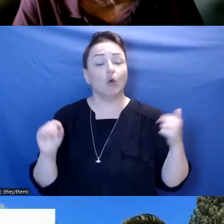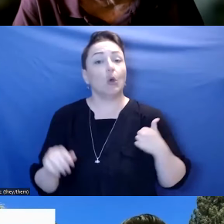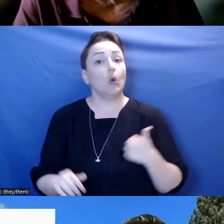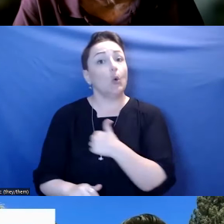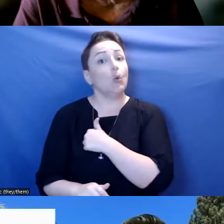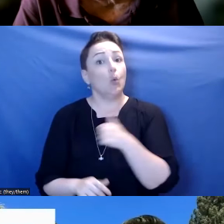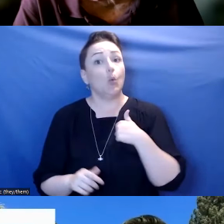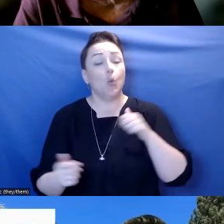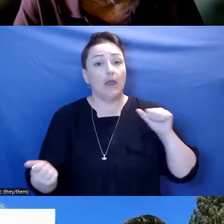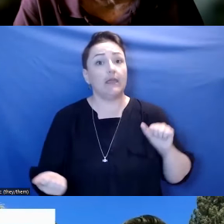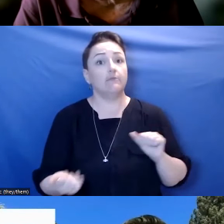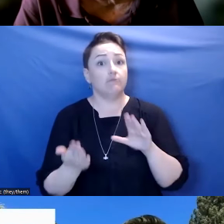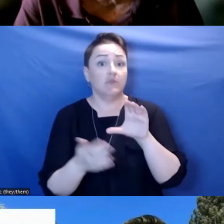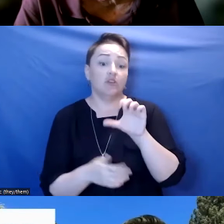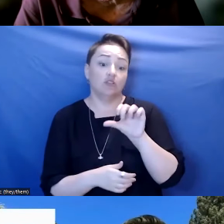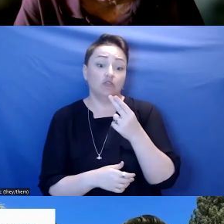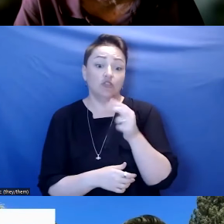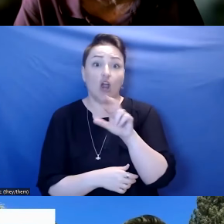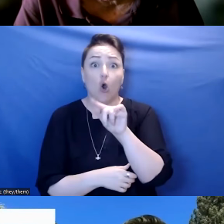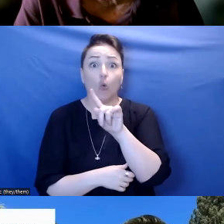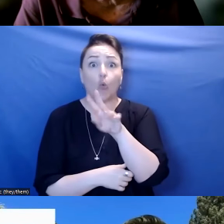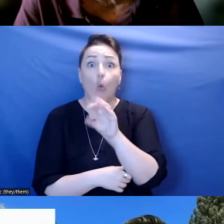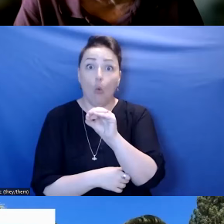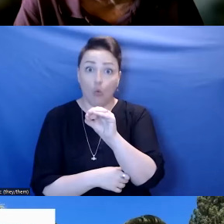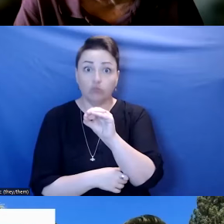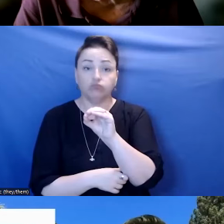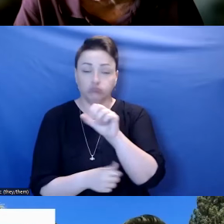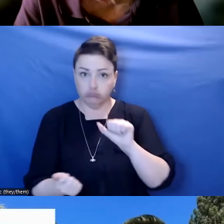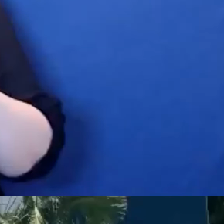with and put up some signage. In fact, we're working right now with